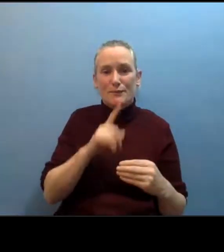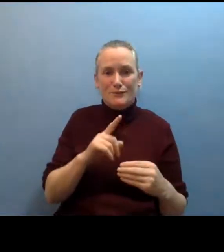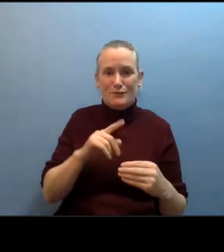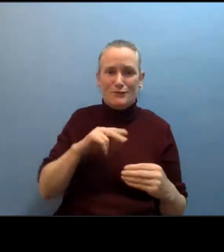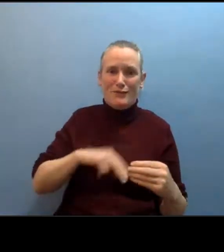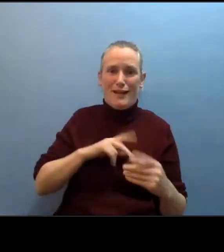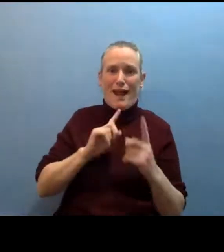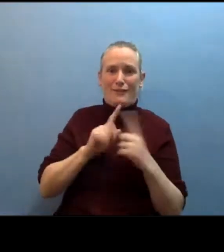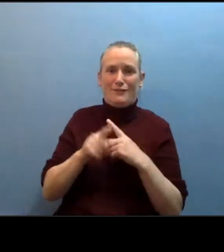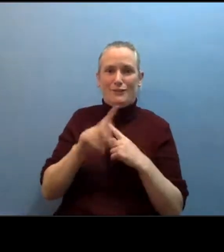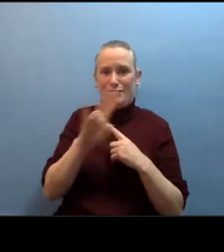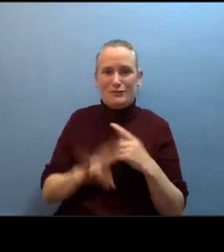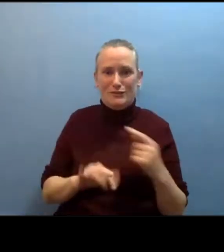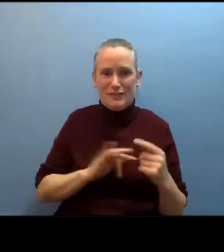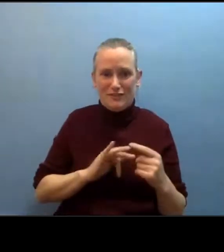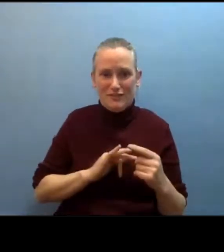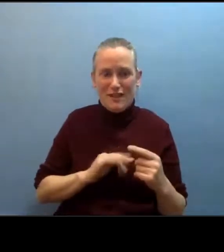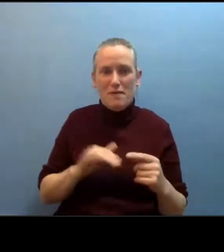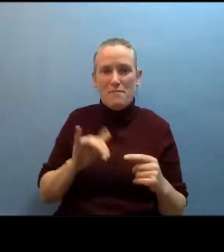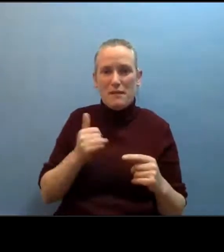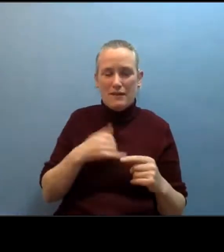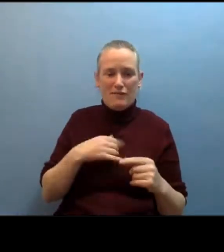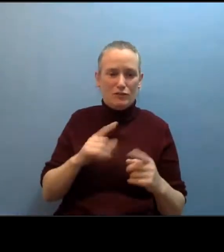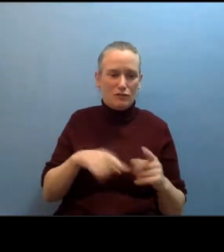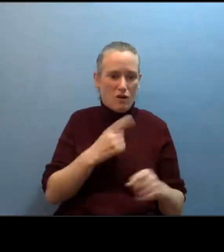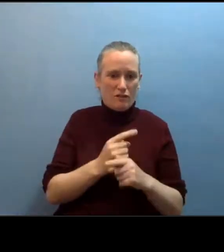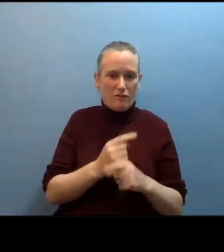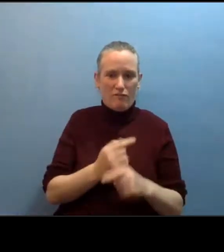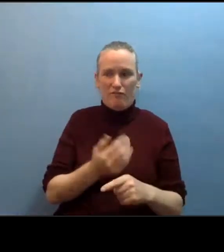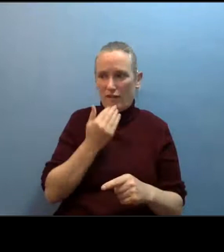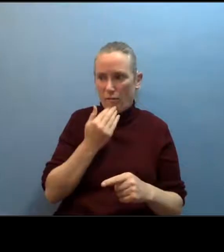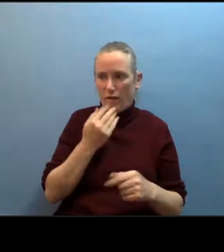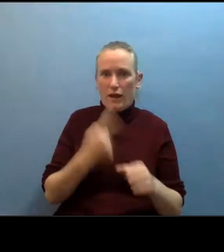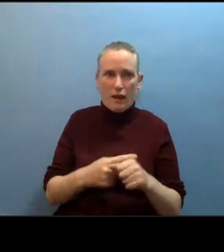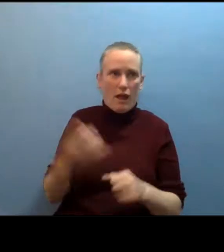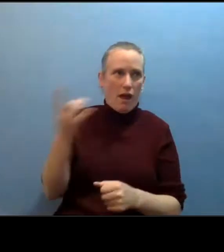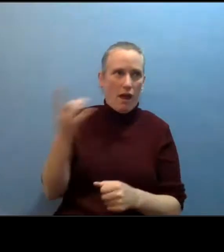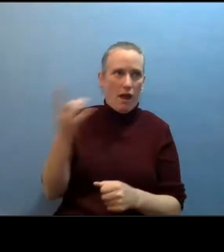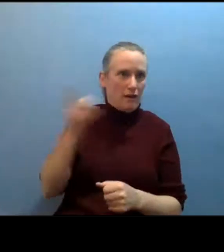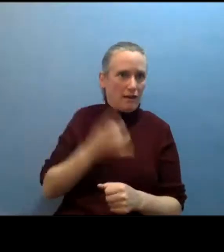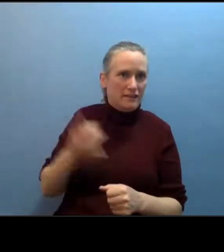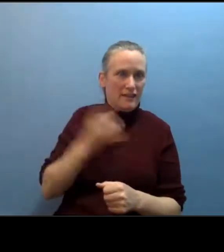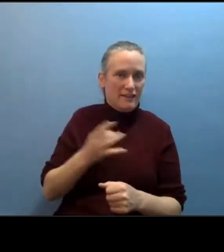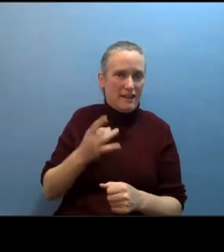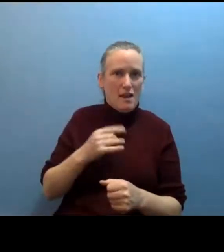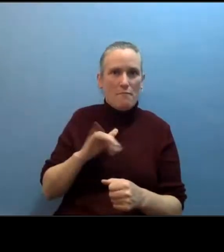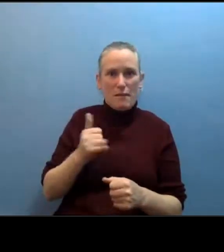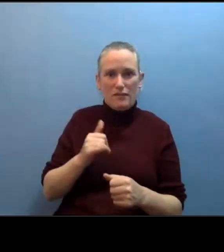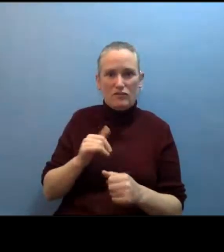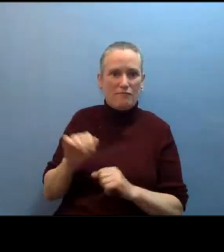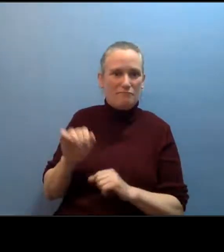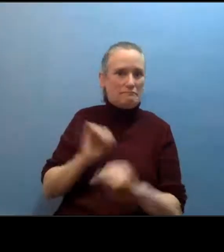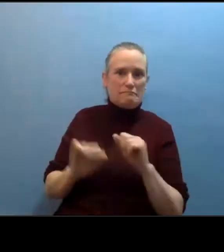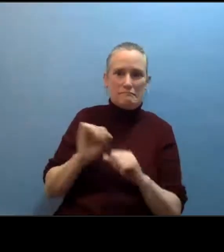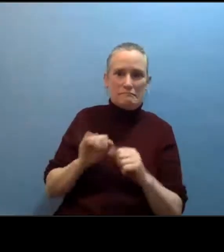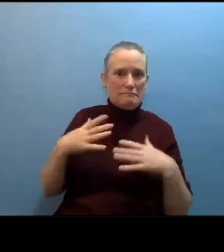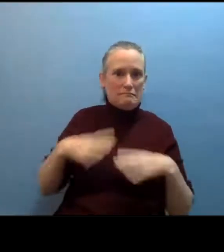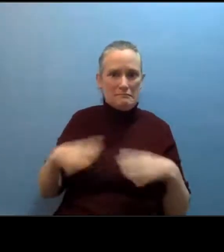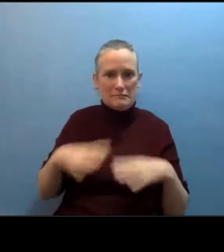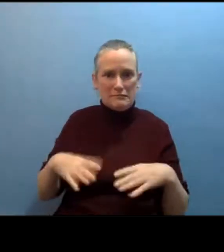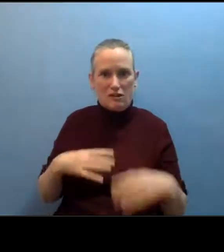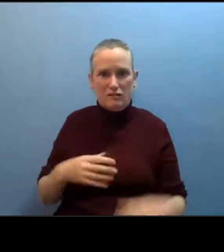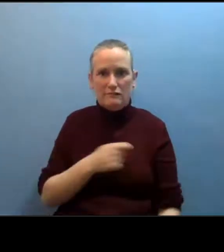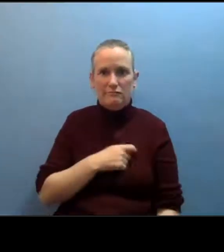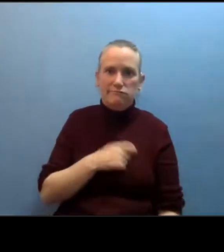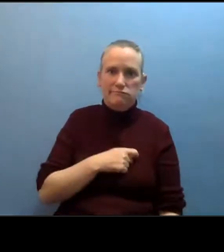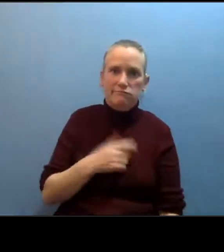yourself, that maybe if she's associating the car journey with a serious conversation, she might try and avoid it, or it might create a bit of anxiety in